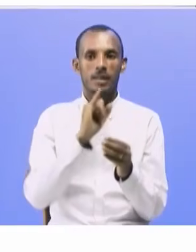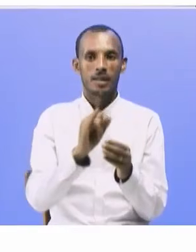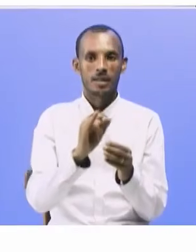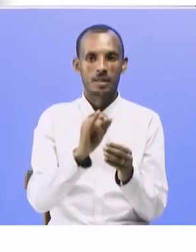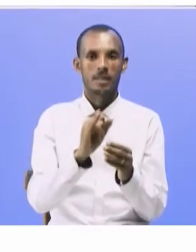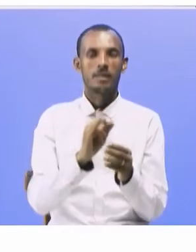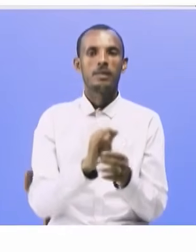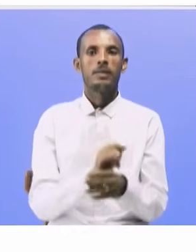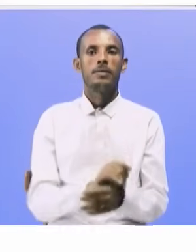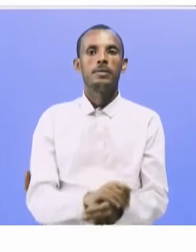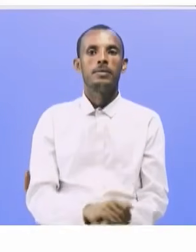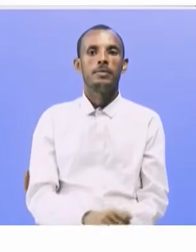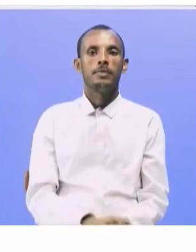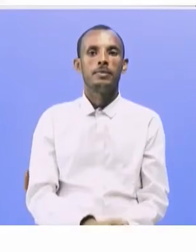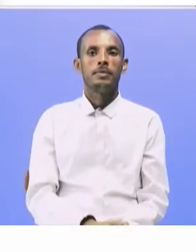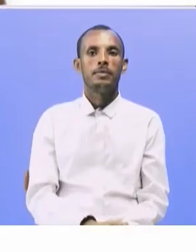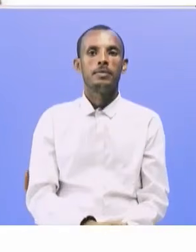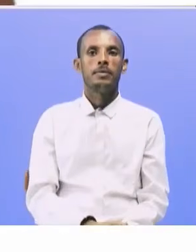are